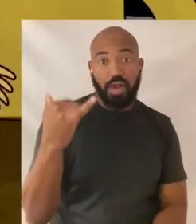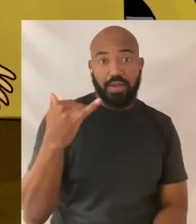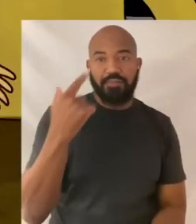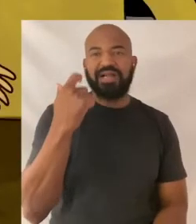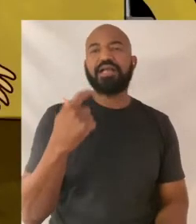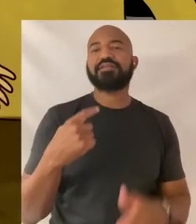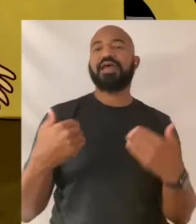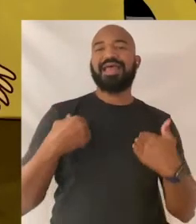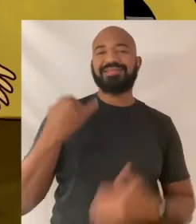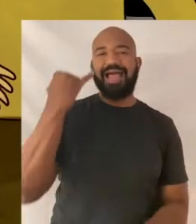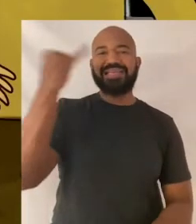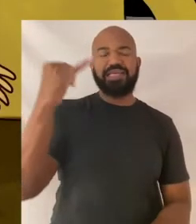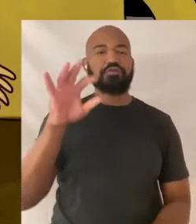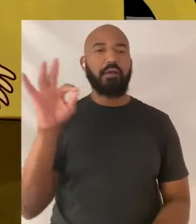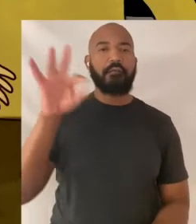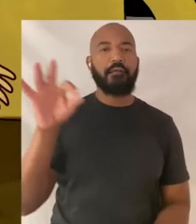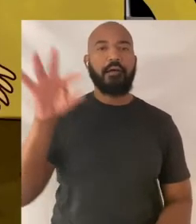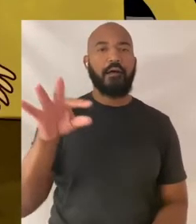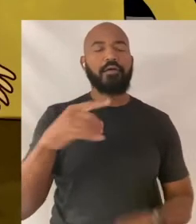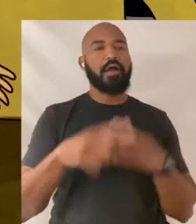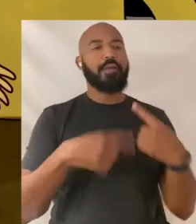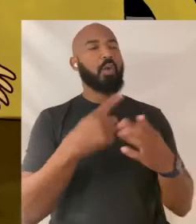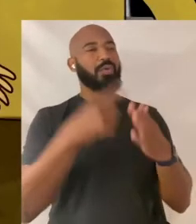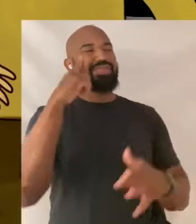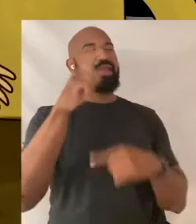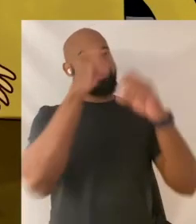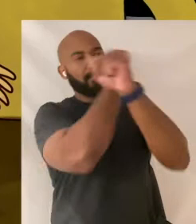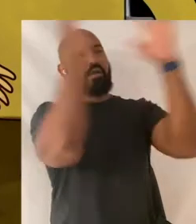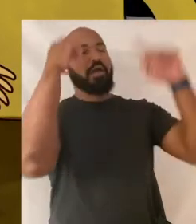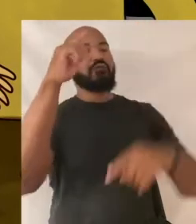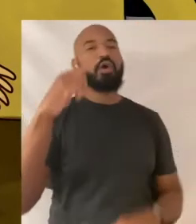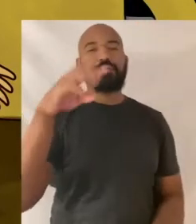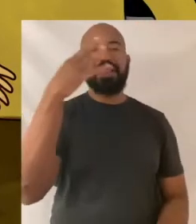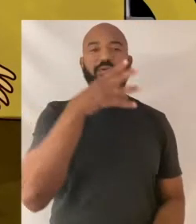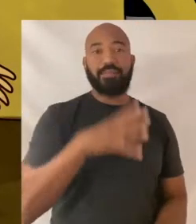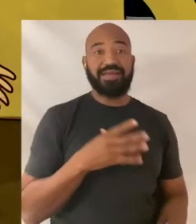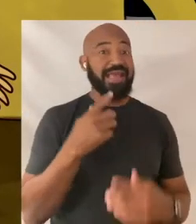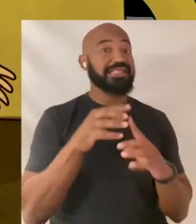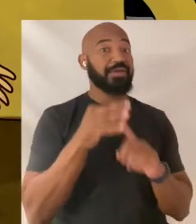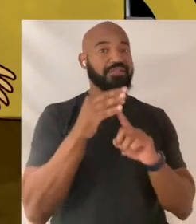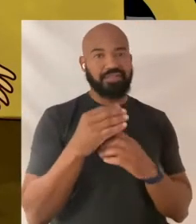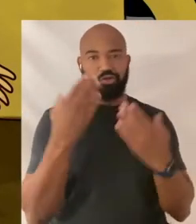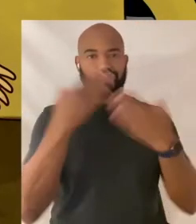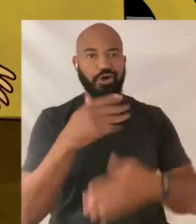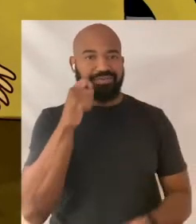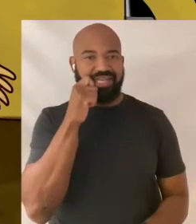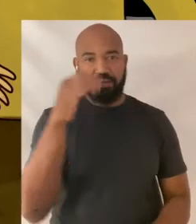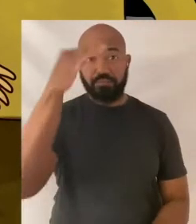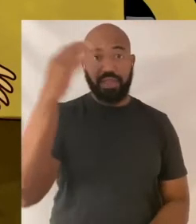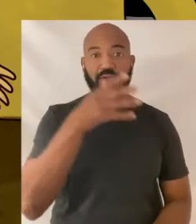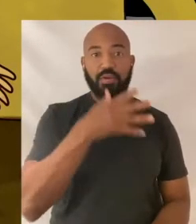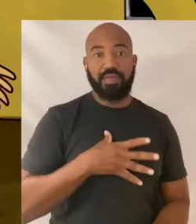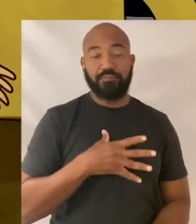Why? They inform ideas that we have about Black women, especially dark-skinned Black women.